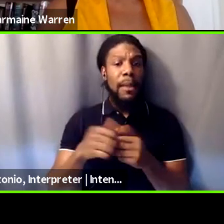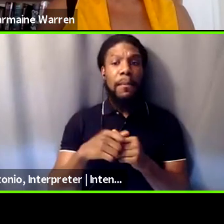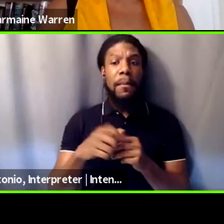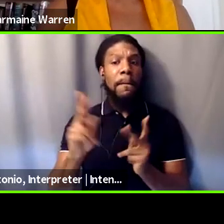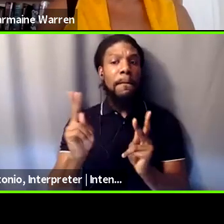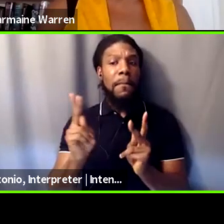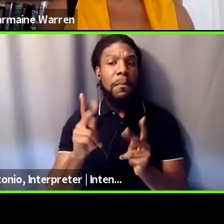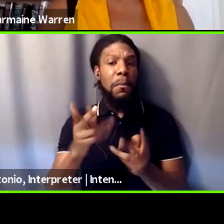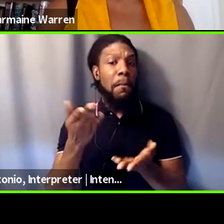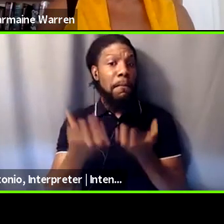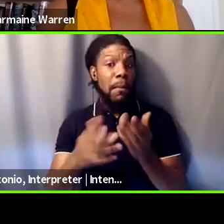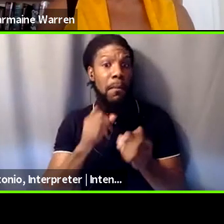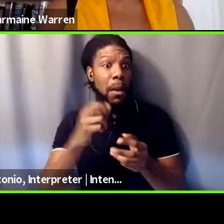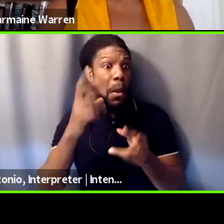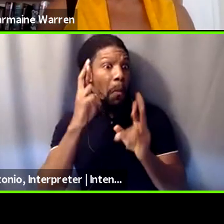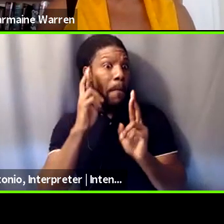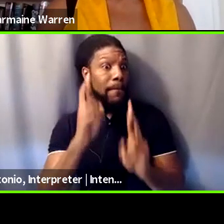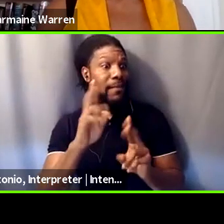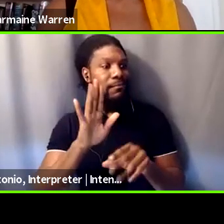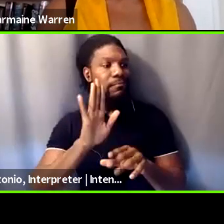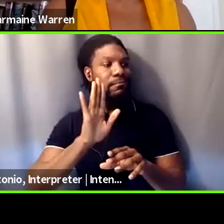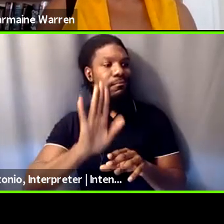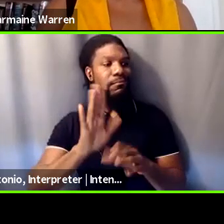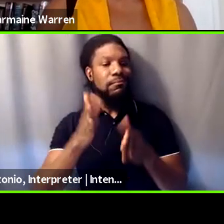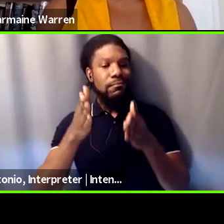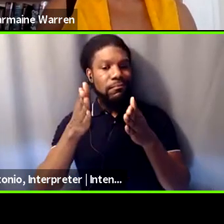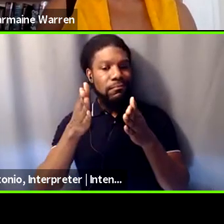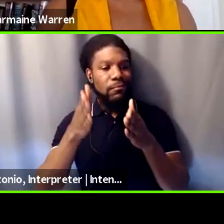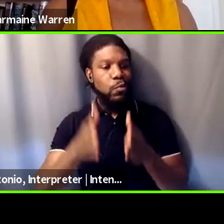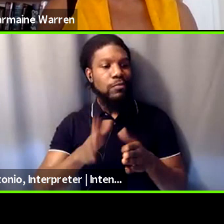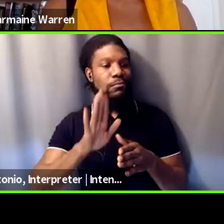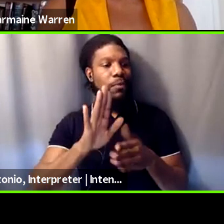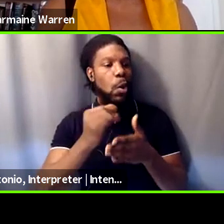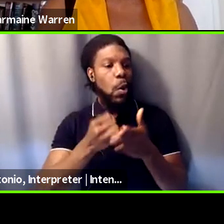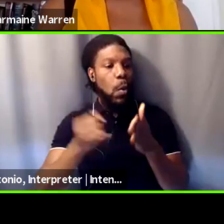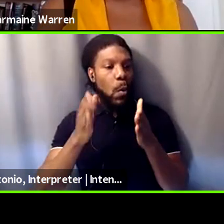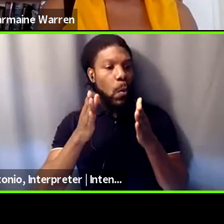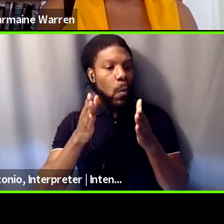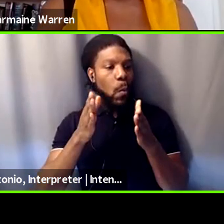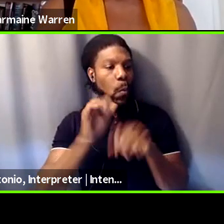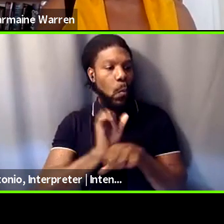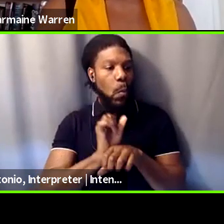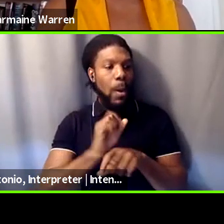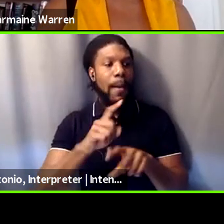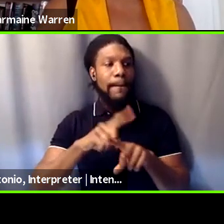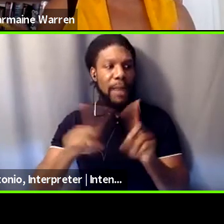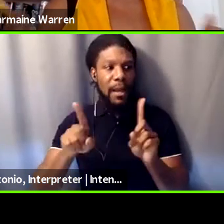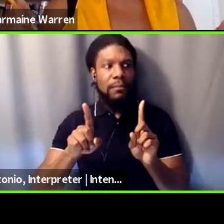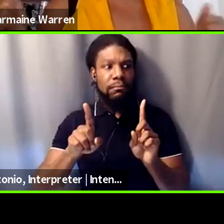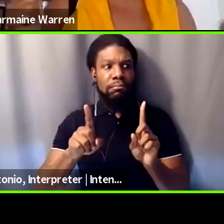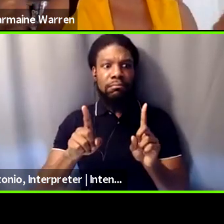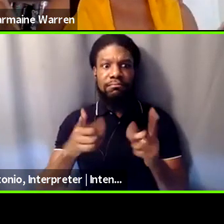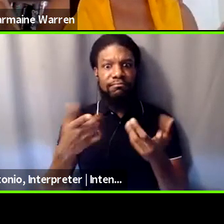just reacting to what I'm experiencing and is loud. Securing the architecture though, right?